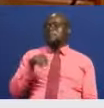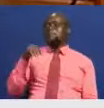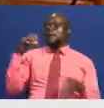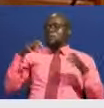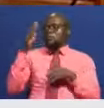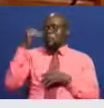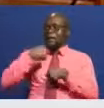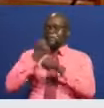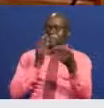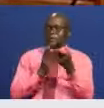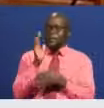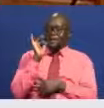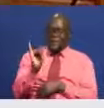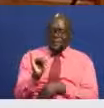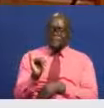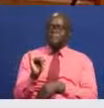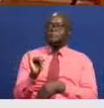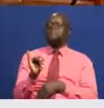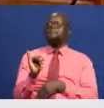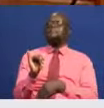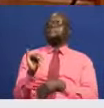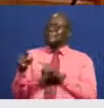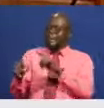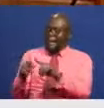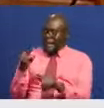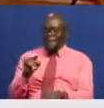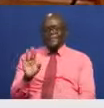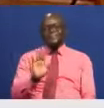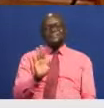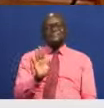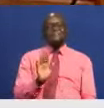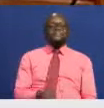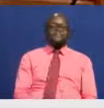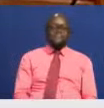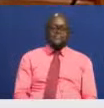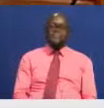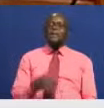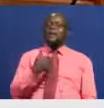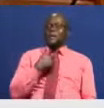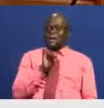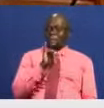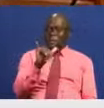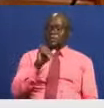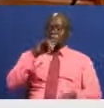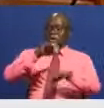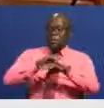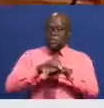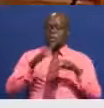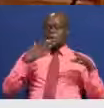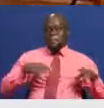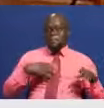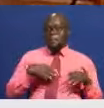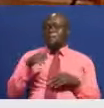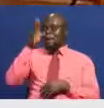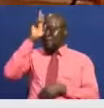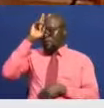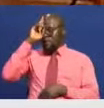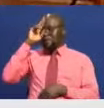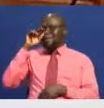the sake of making sure that extrajudicial killing does not happen. And we have such security